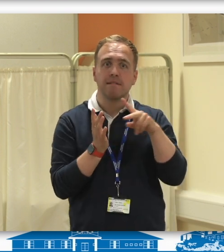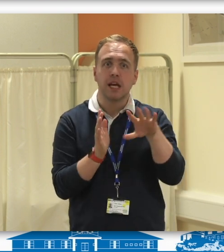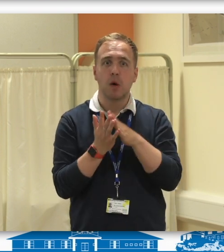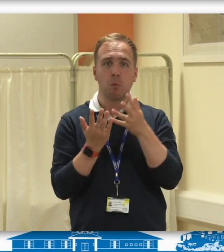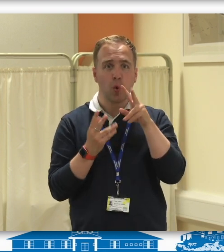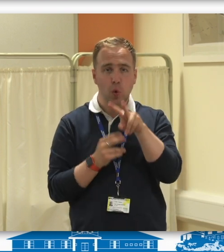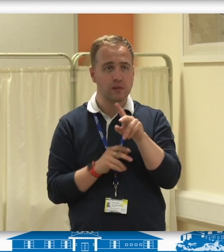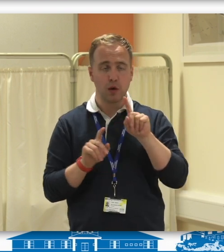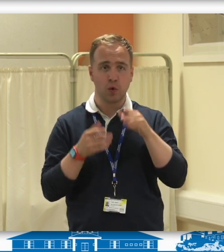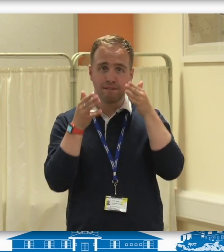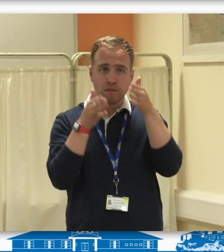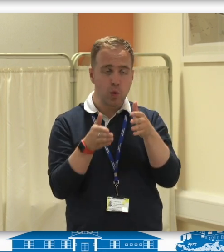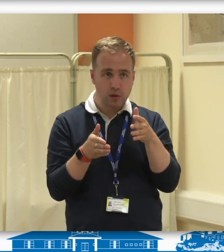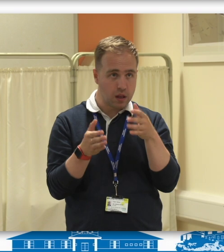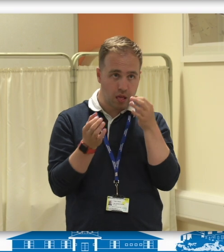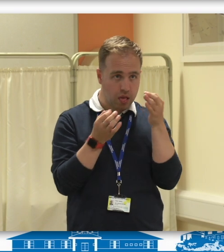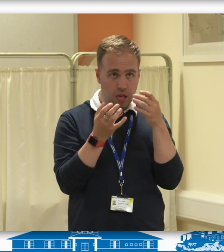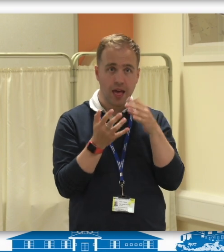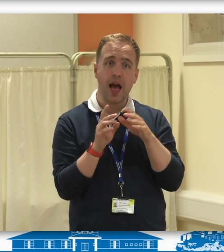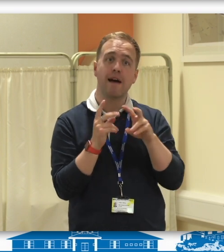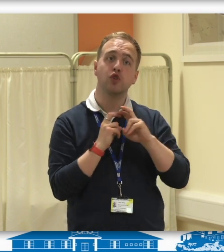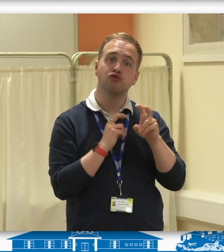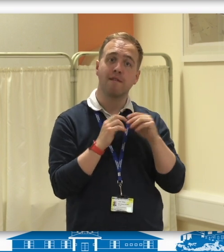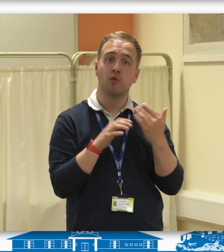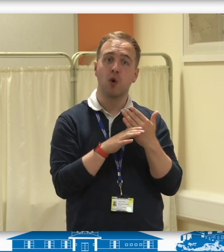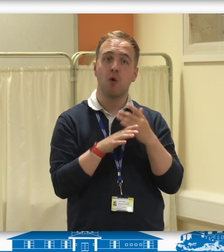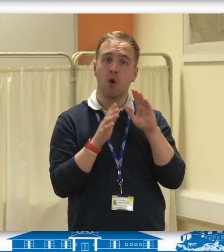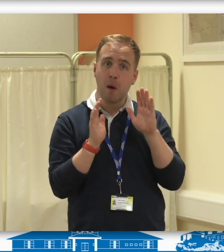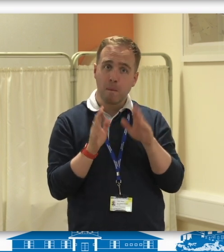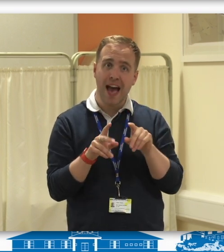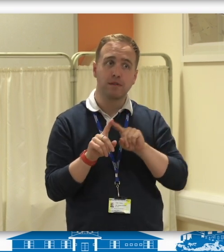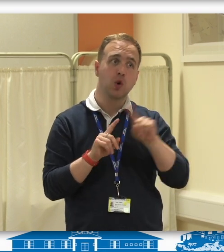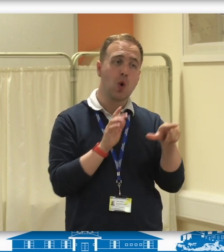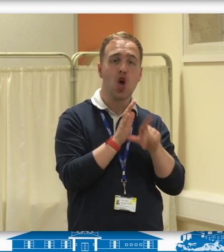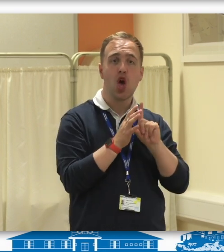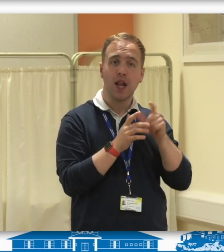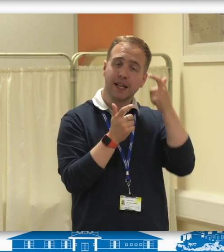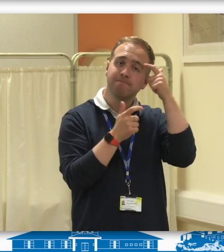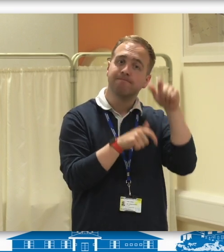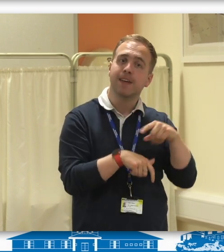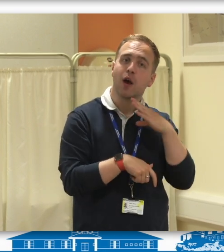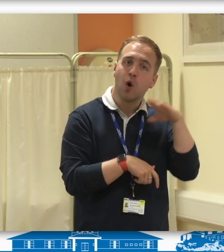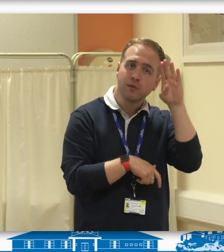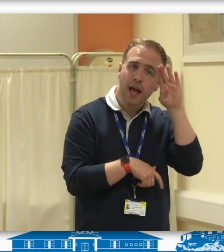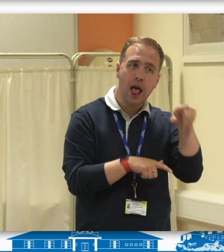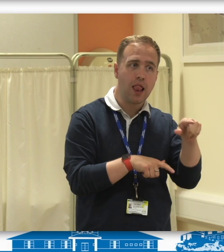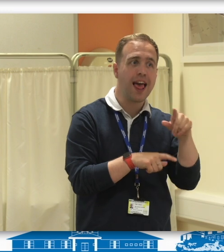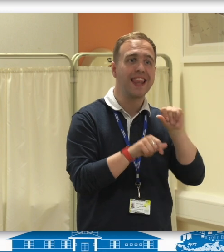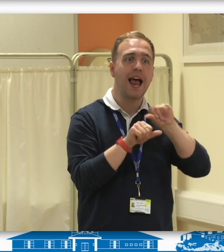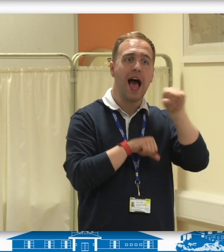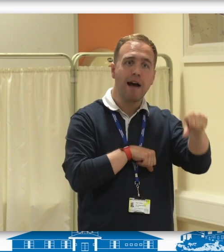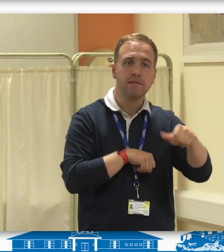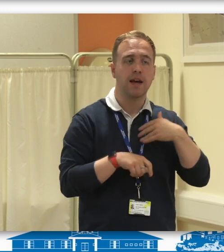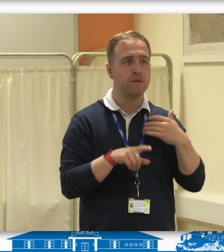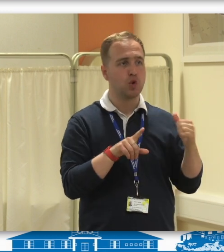got to their worst. I'd travel for work but have to leave early to stay in a hotel overnight and then stay longer the other side to recoup for the drive